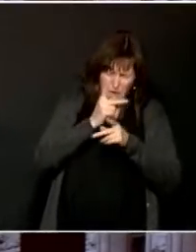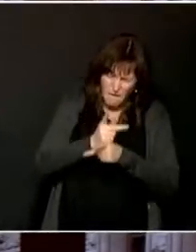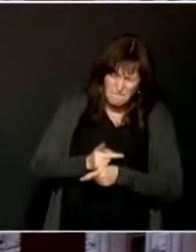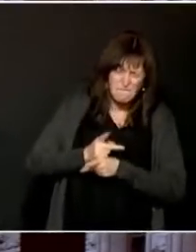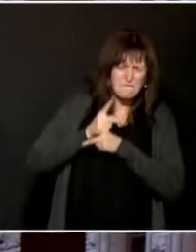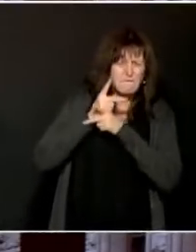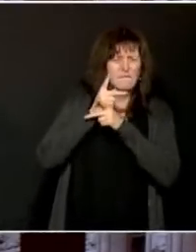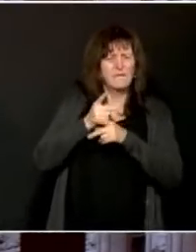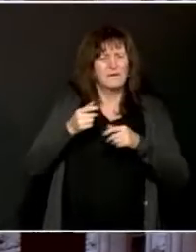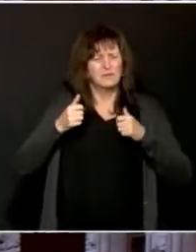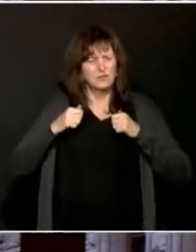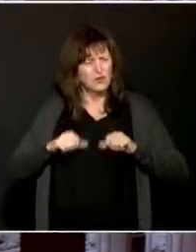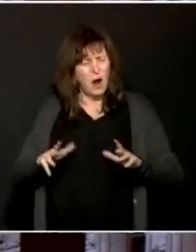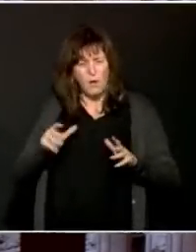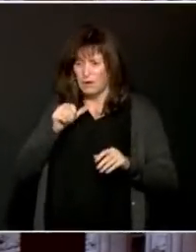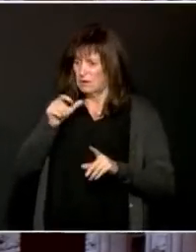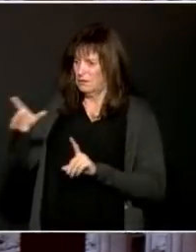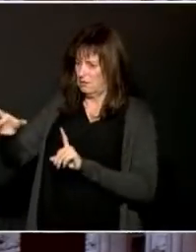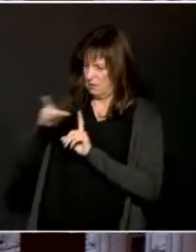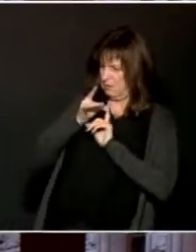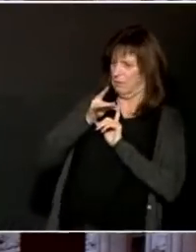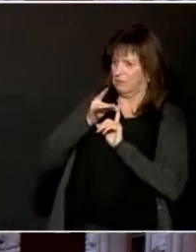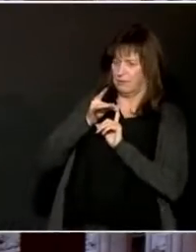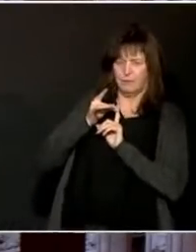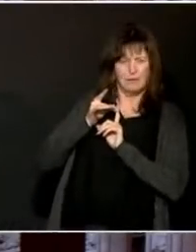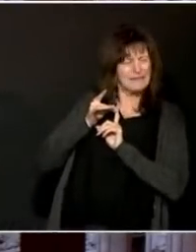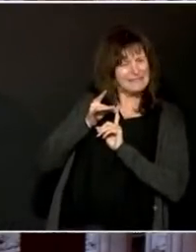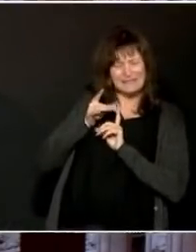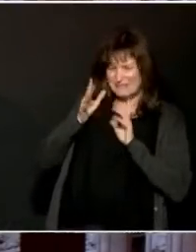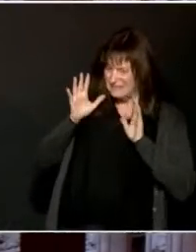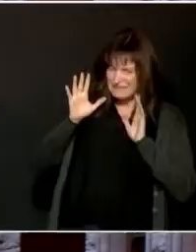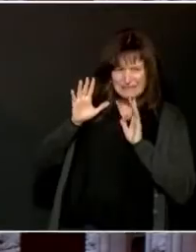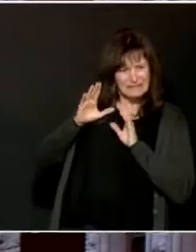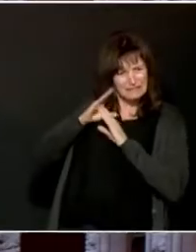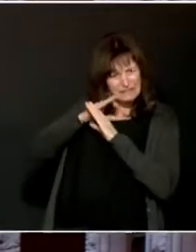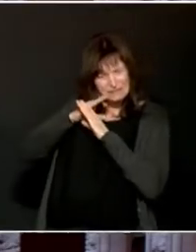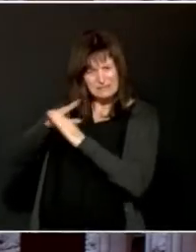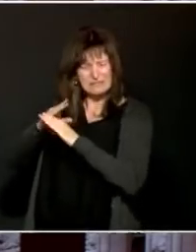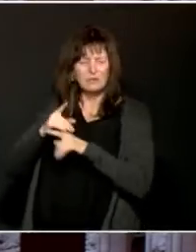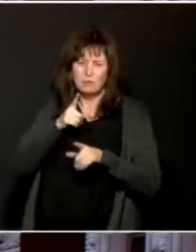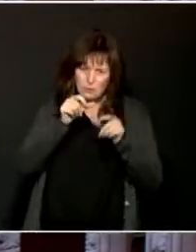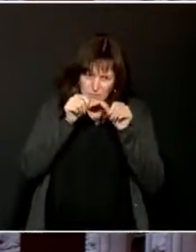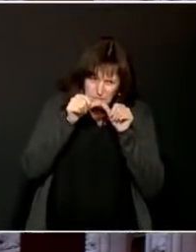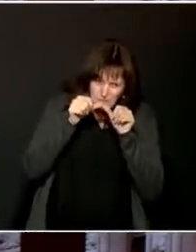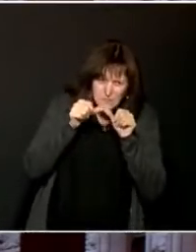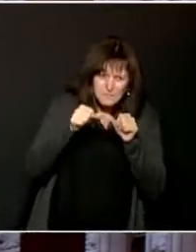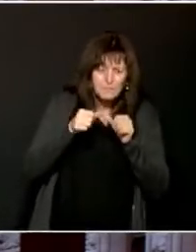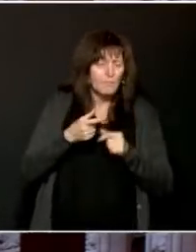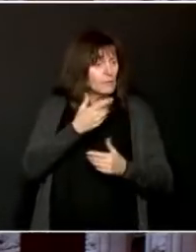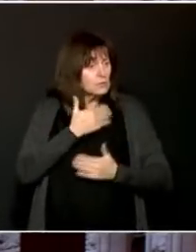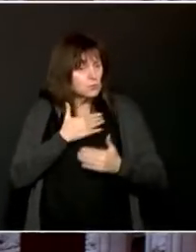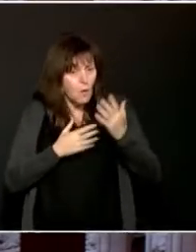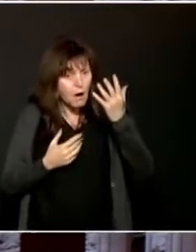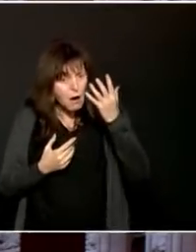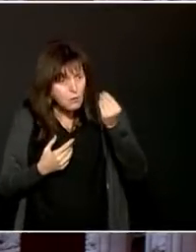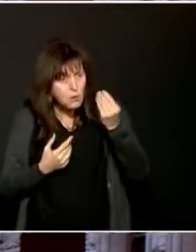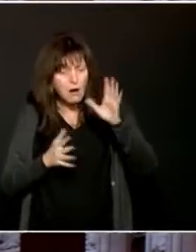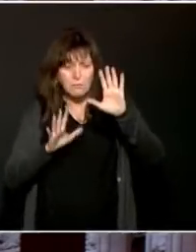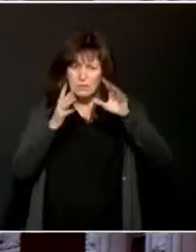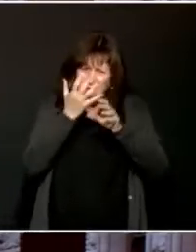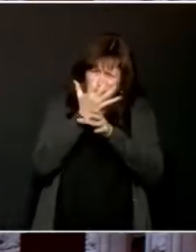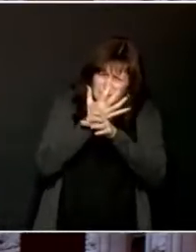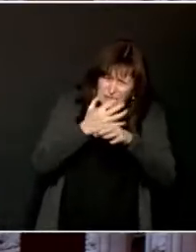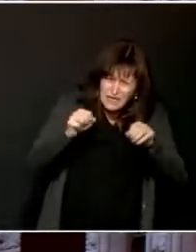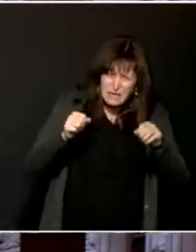steadfast, enjoy the outdoors, enjoy them safely, enjoy them carefully, and with your family and friends, with the right distancing, with the